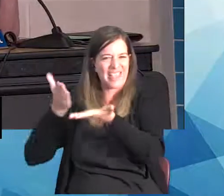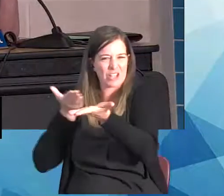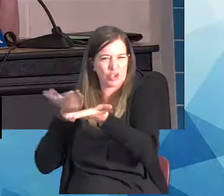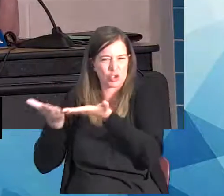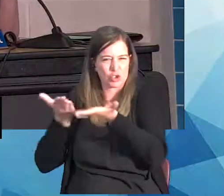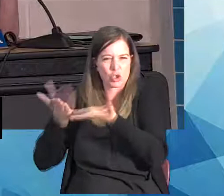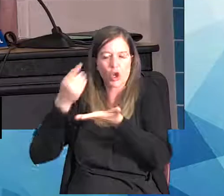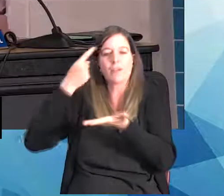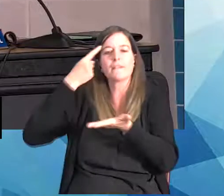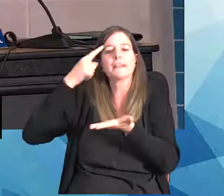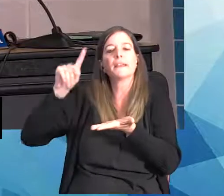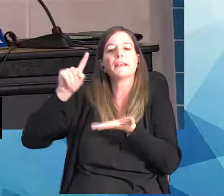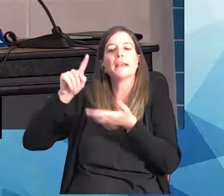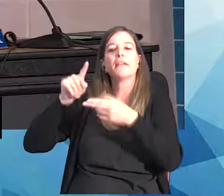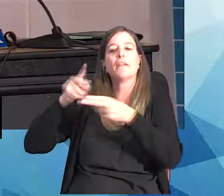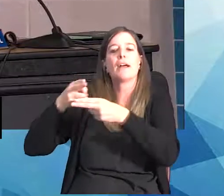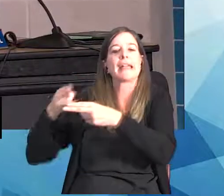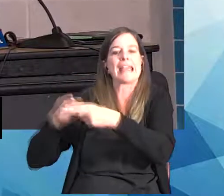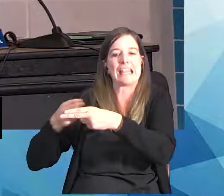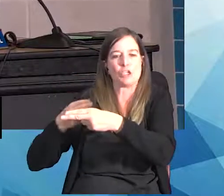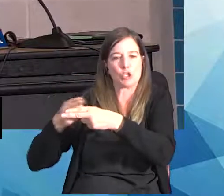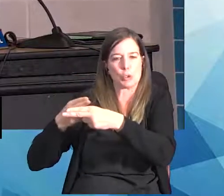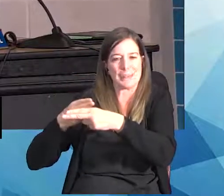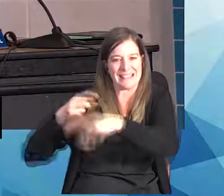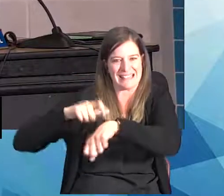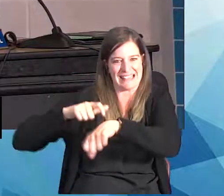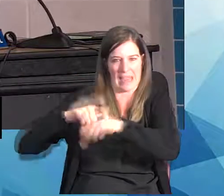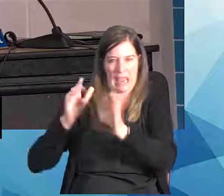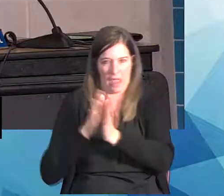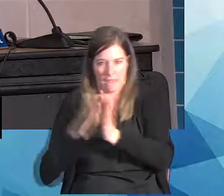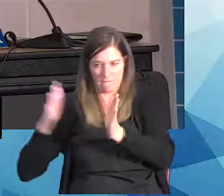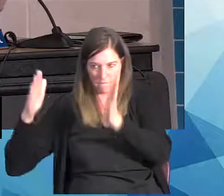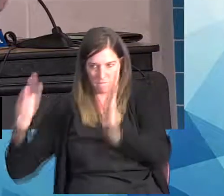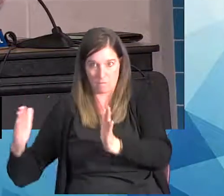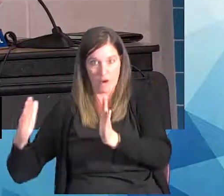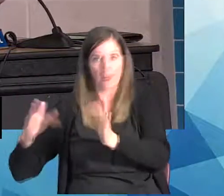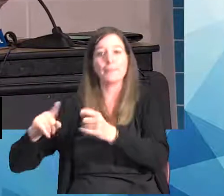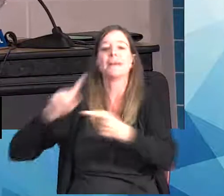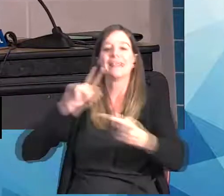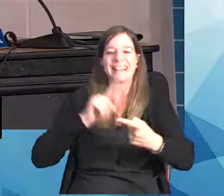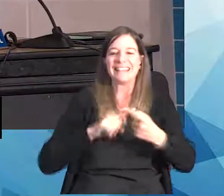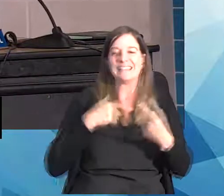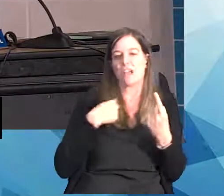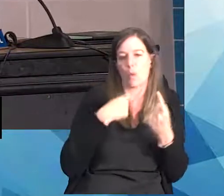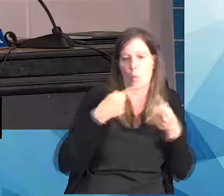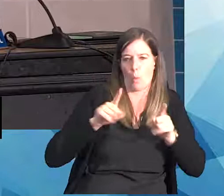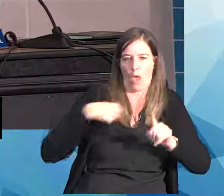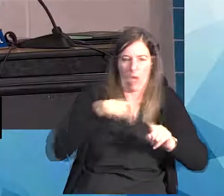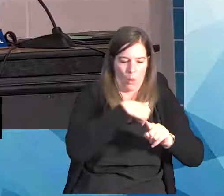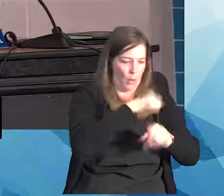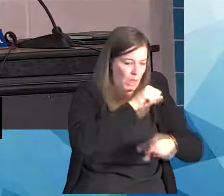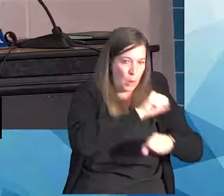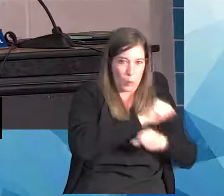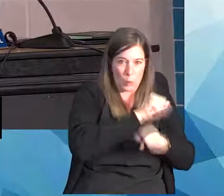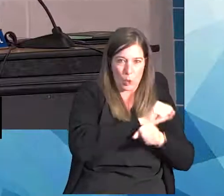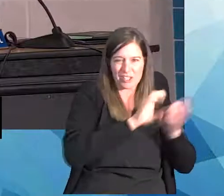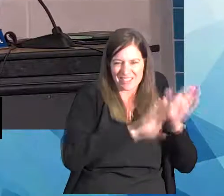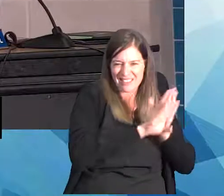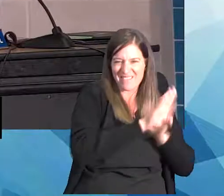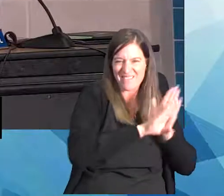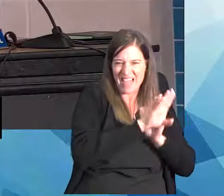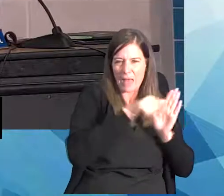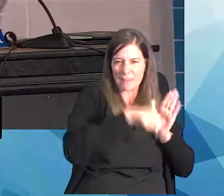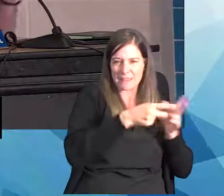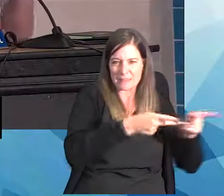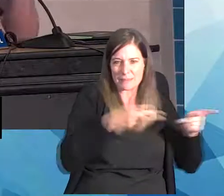intermittent period of time until this position can be developed more fully. Great. At the superintendent's